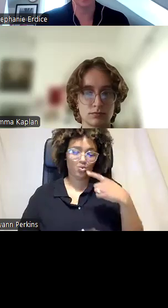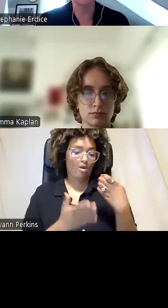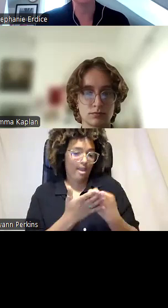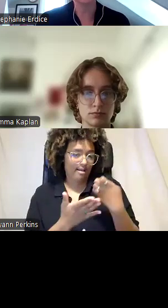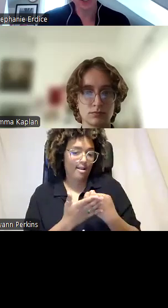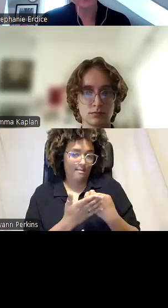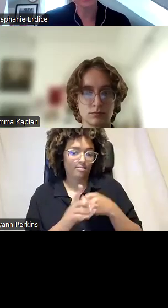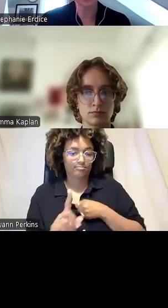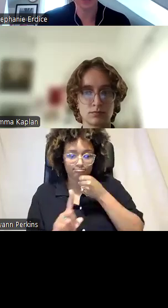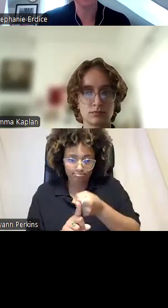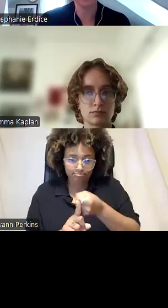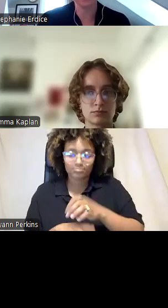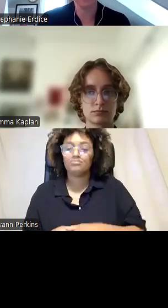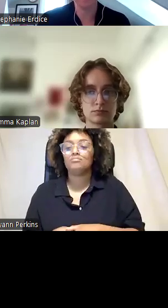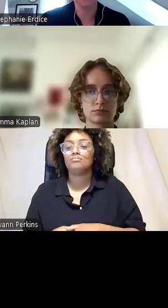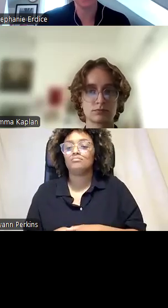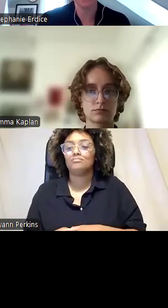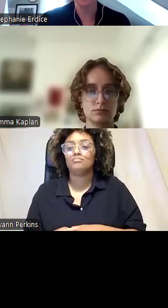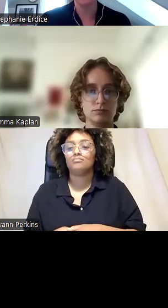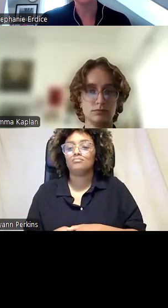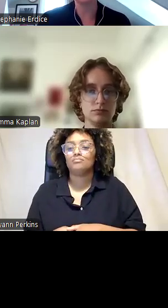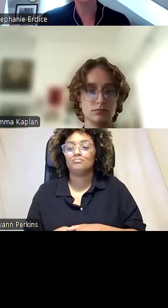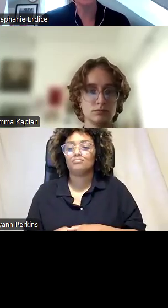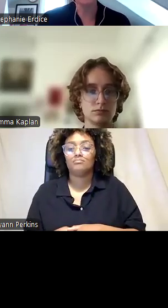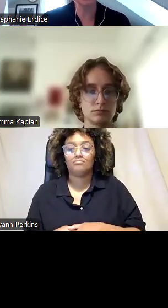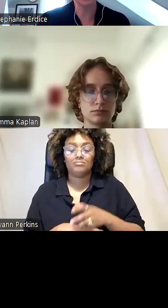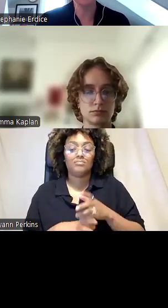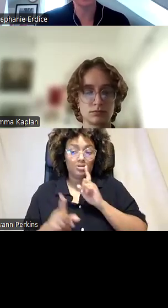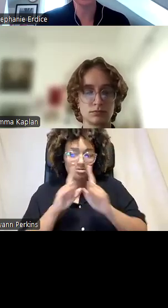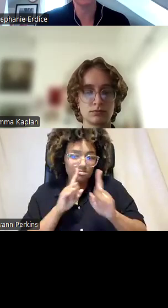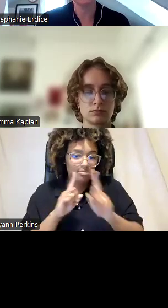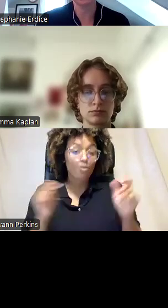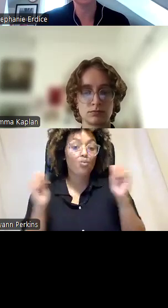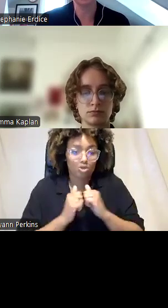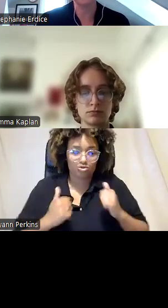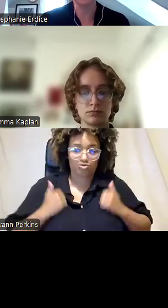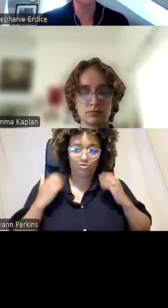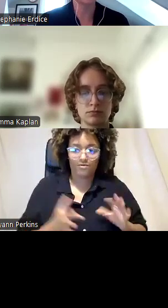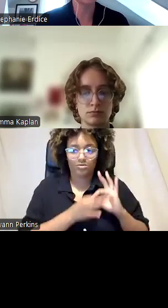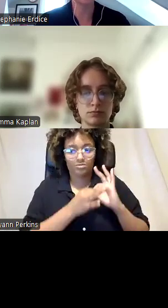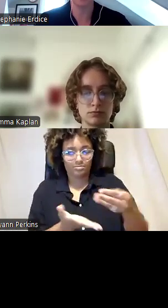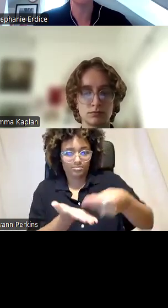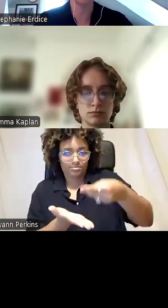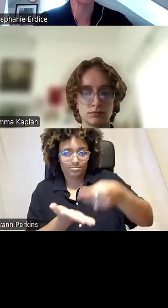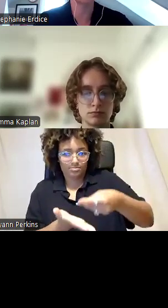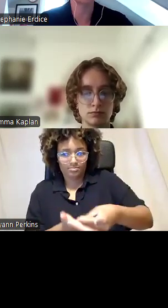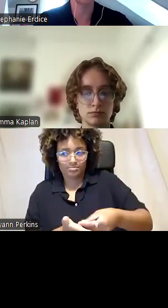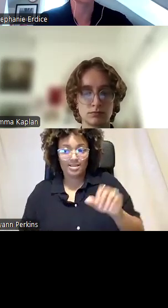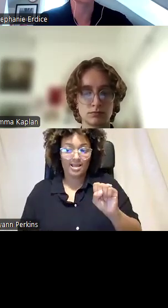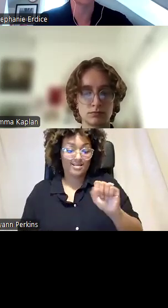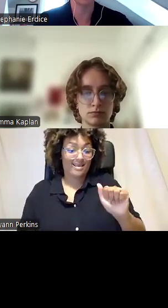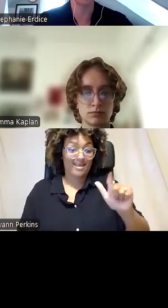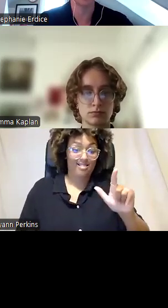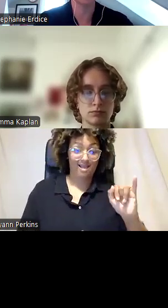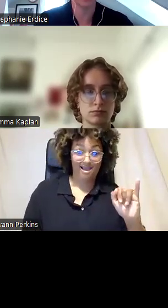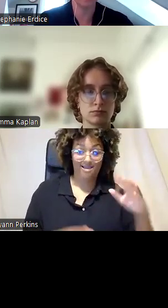We're going to talk about talking to survivors about money, give you a little bit more information on the Sexual Assault Legal Institute, and then we'll